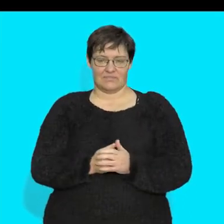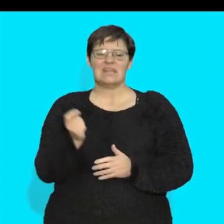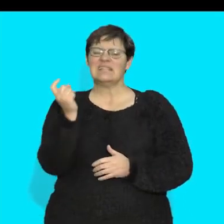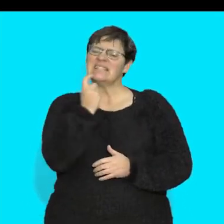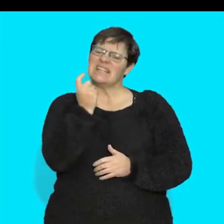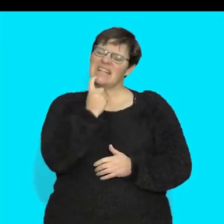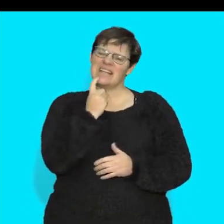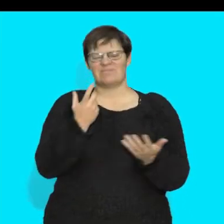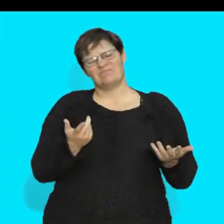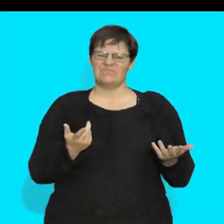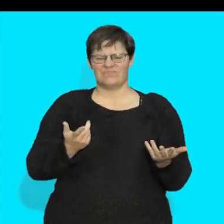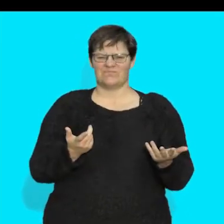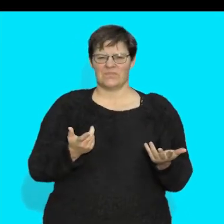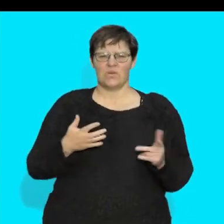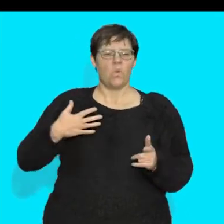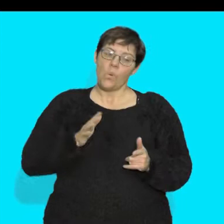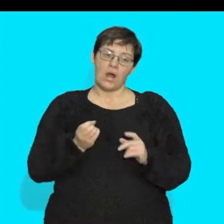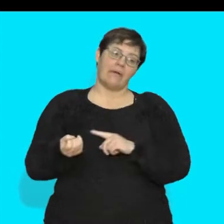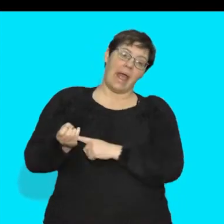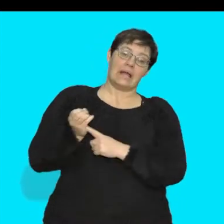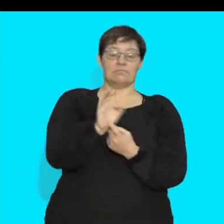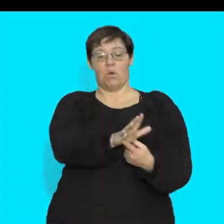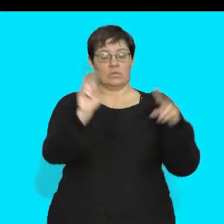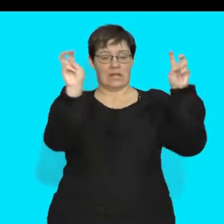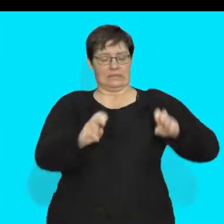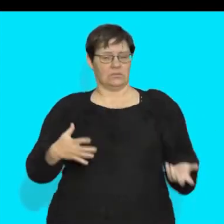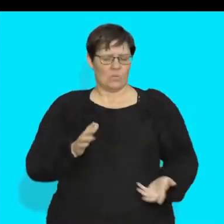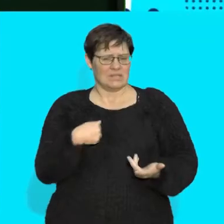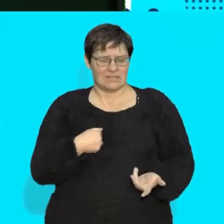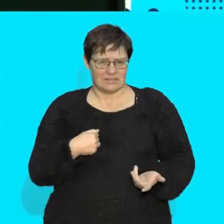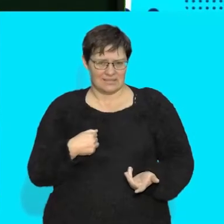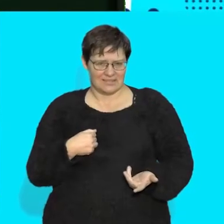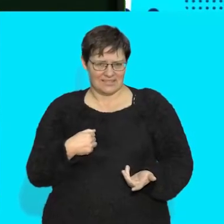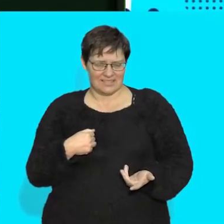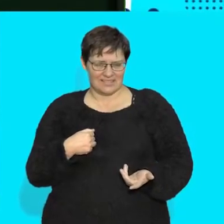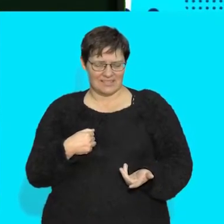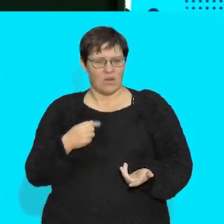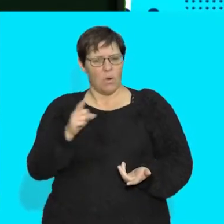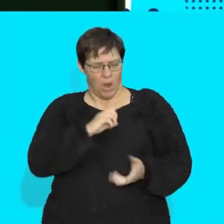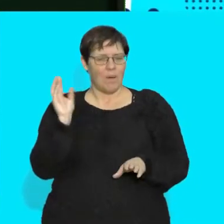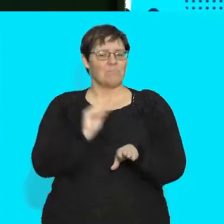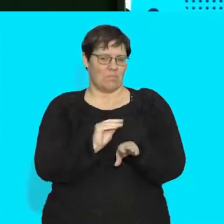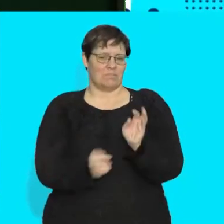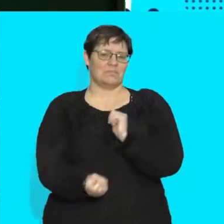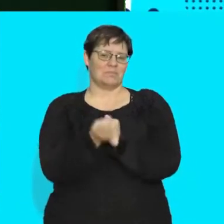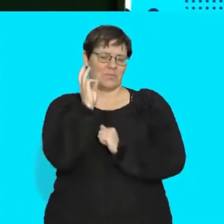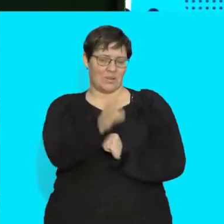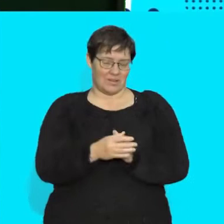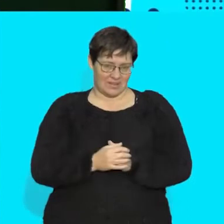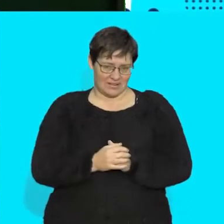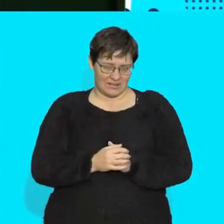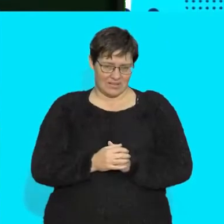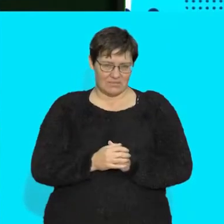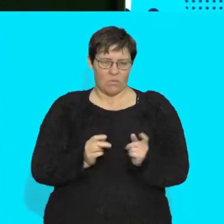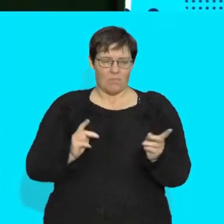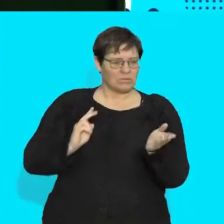the steel isn't very good we don't want that to be exposed to electricity because that could be problematic.